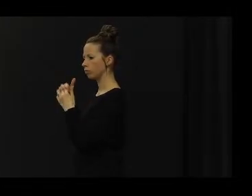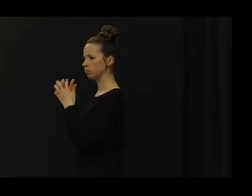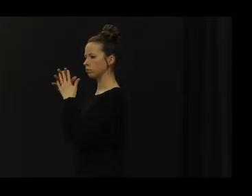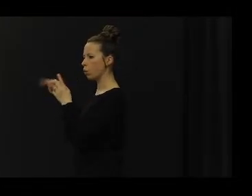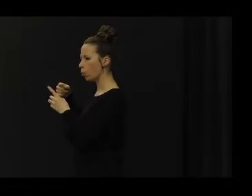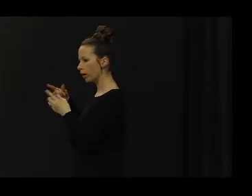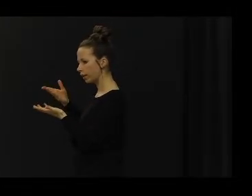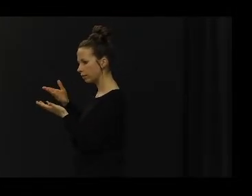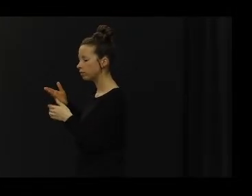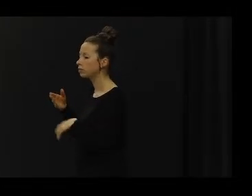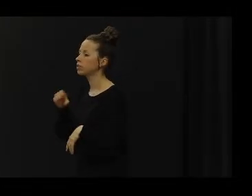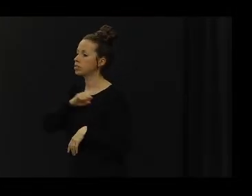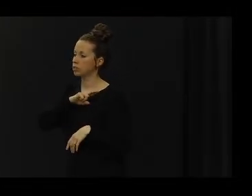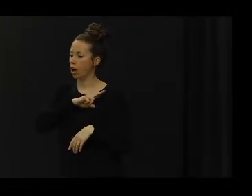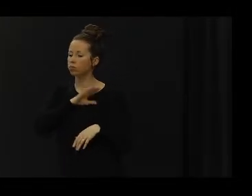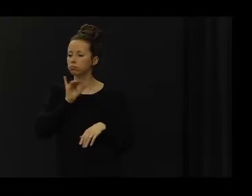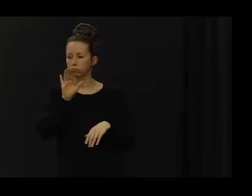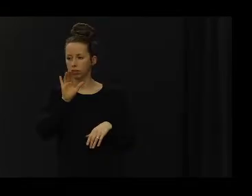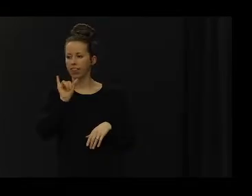committee? And that's up to the chair.